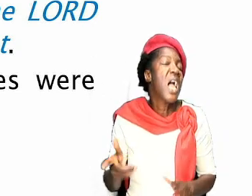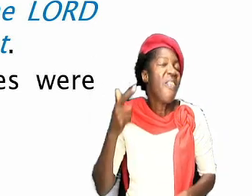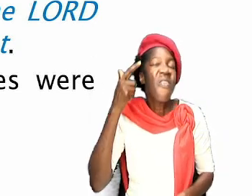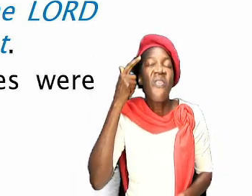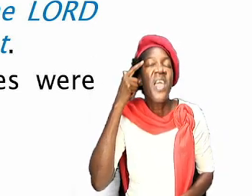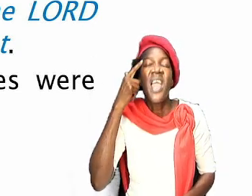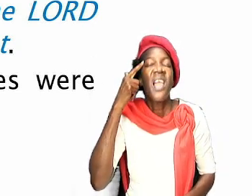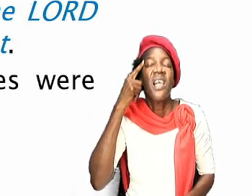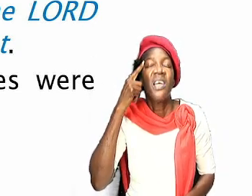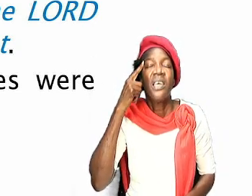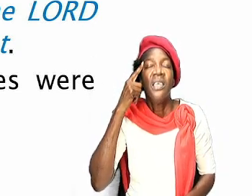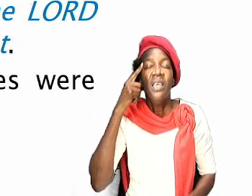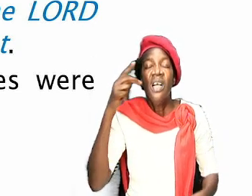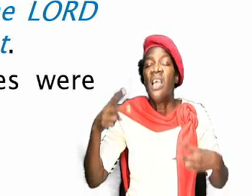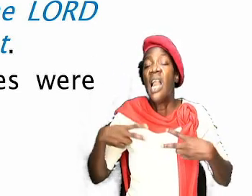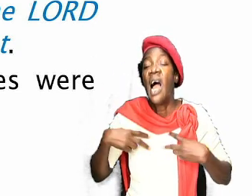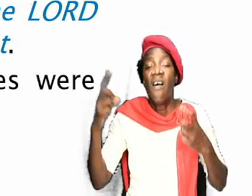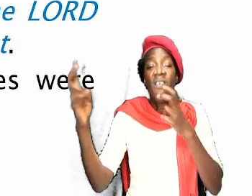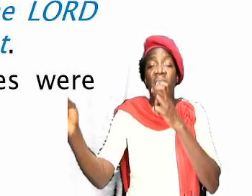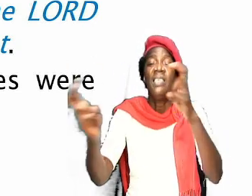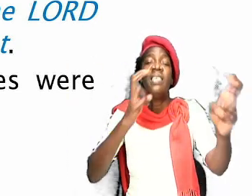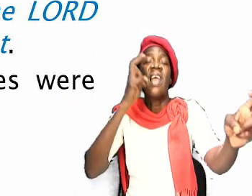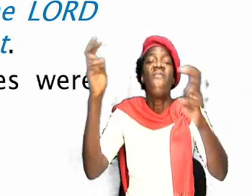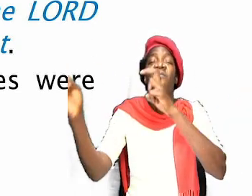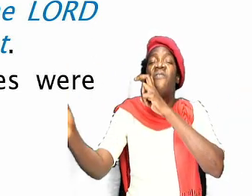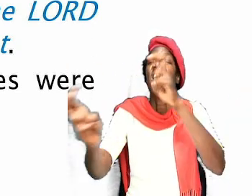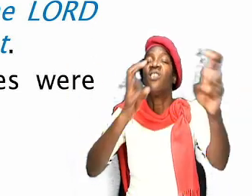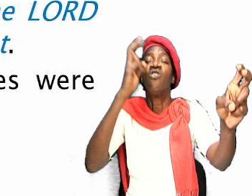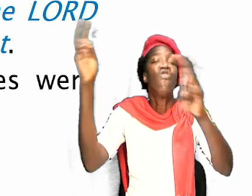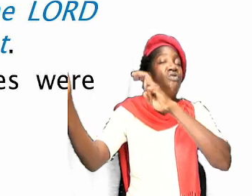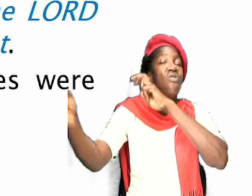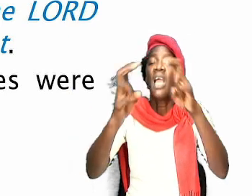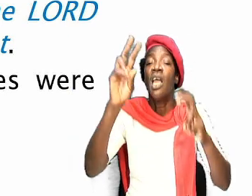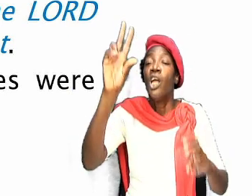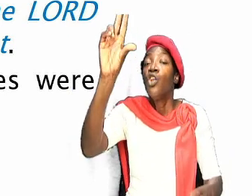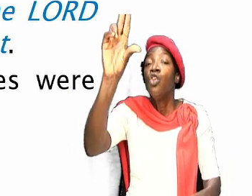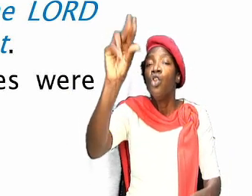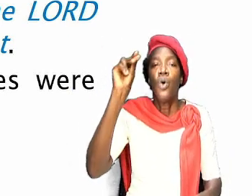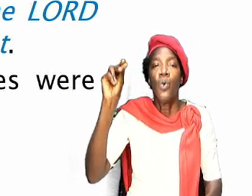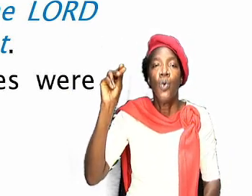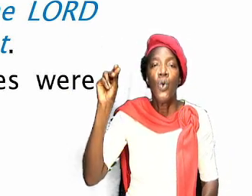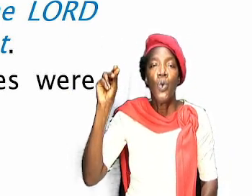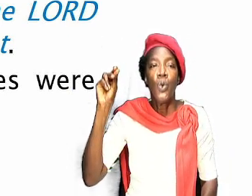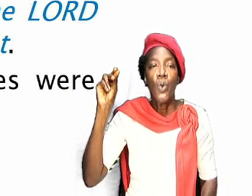that we will have the victory. It can't have the victory like that.